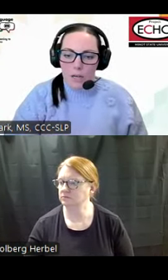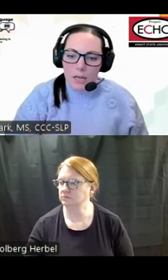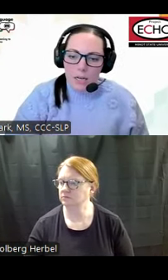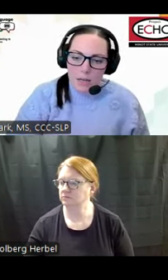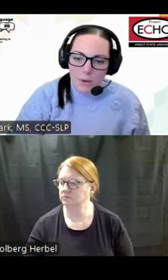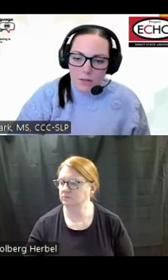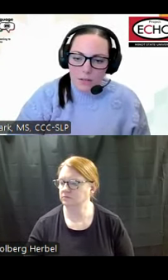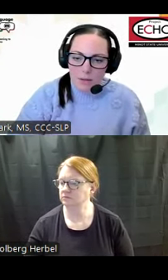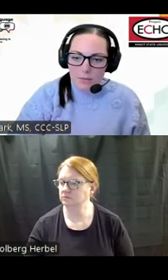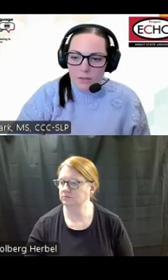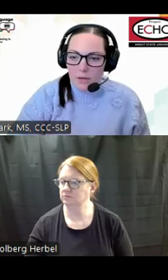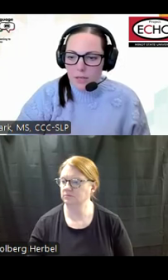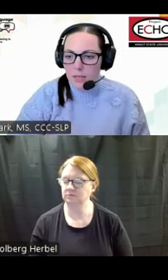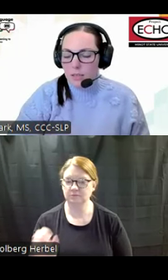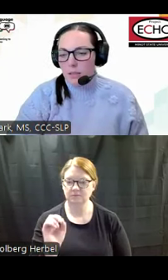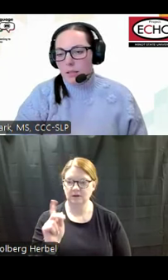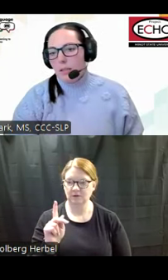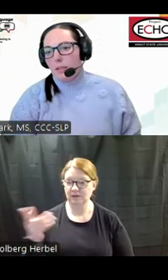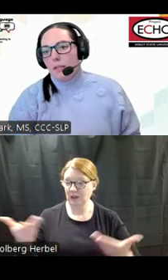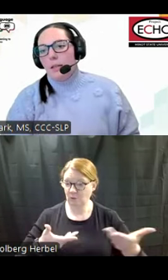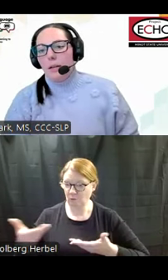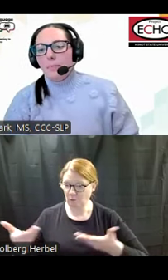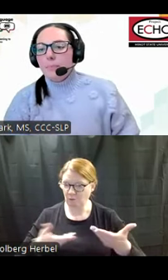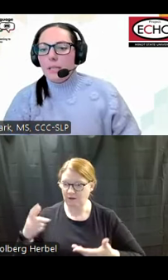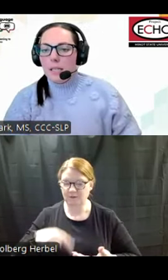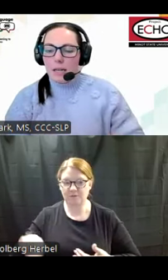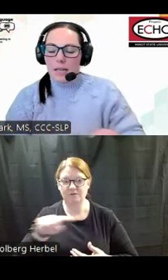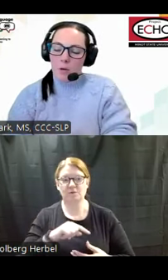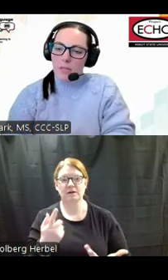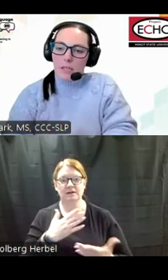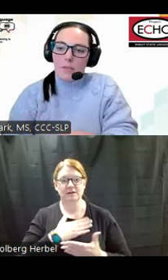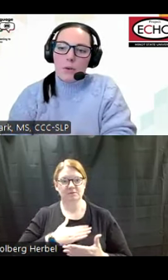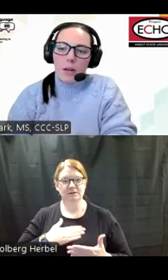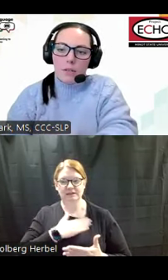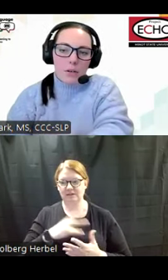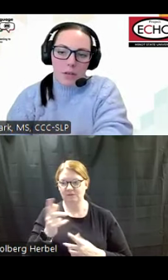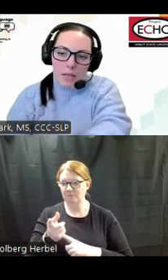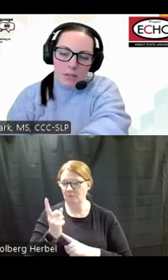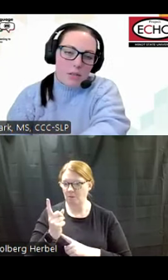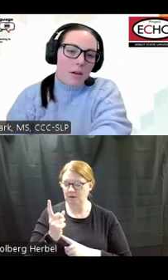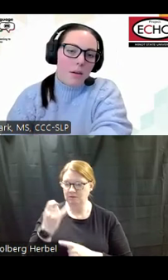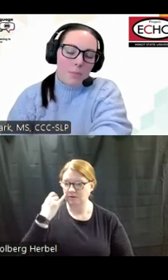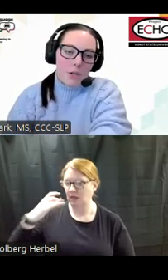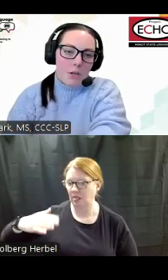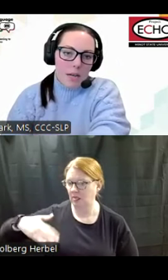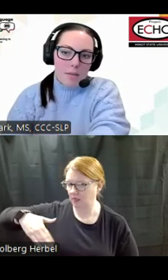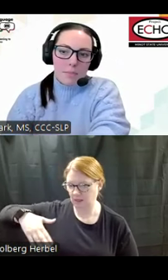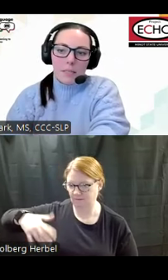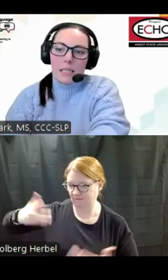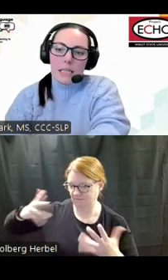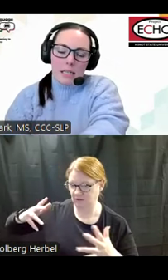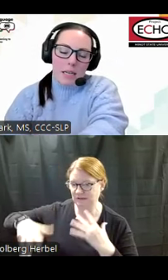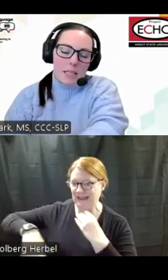All righty, welcome everyone. Please take a moment if you haven't already to put your